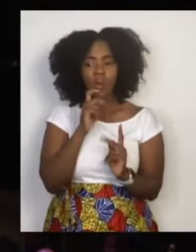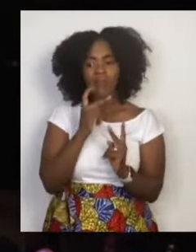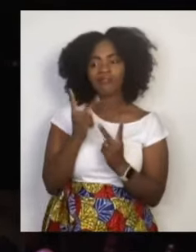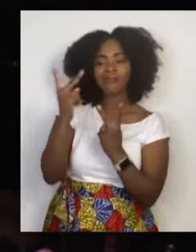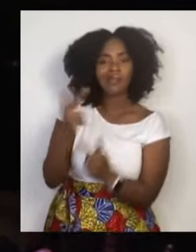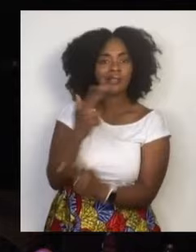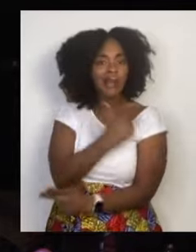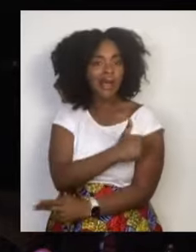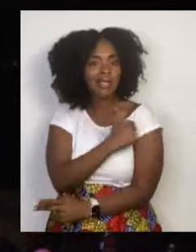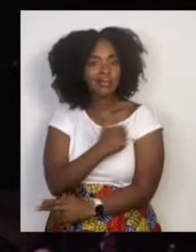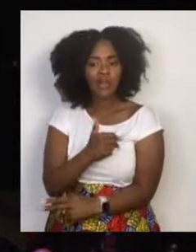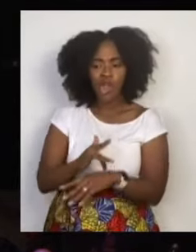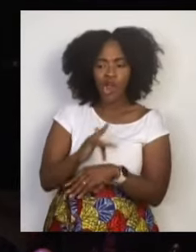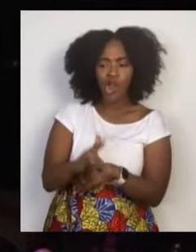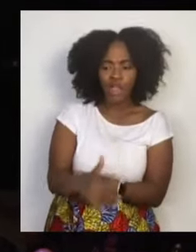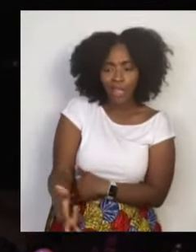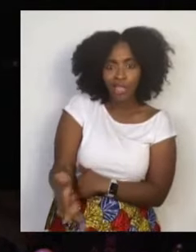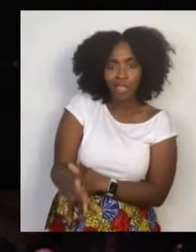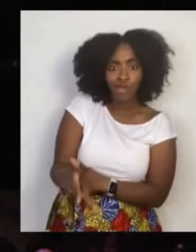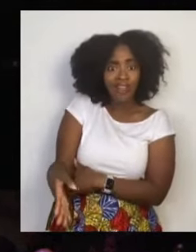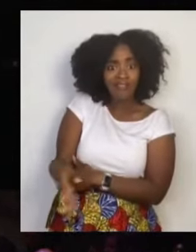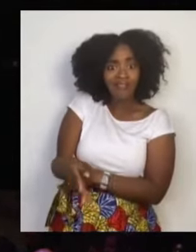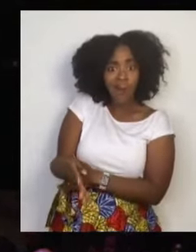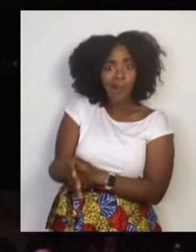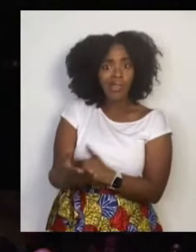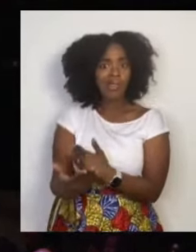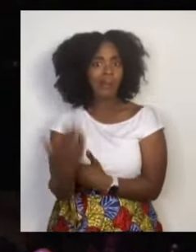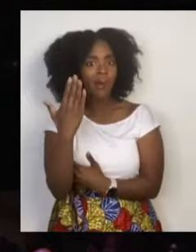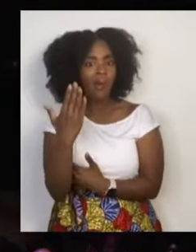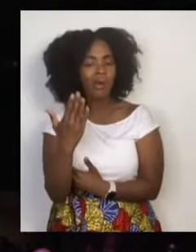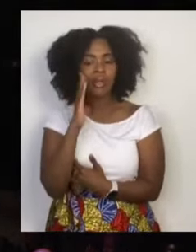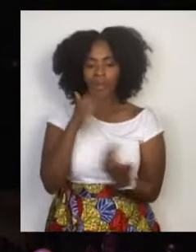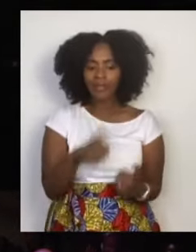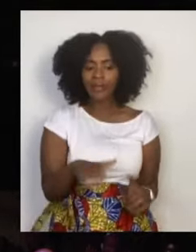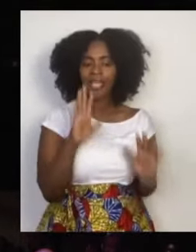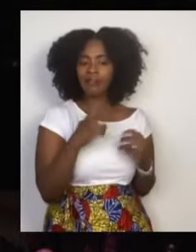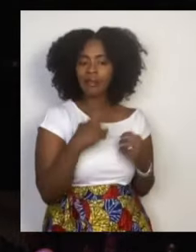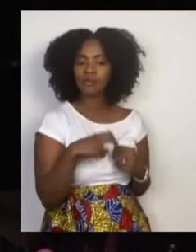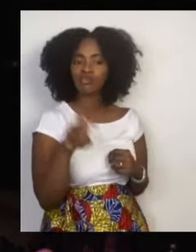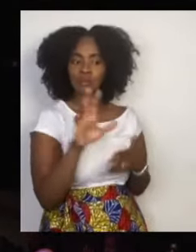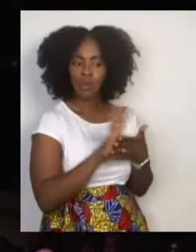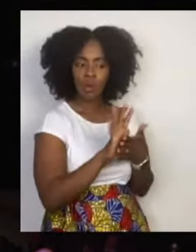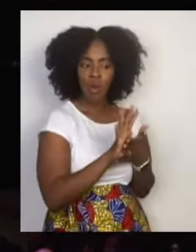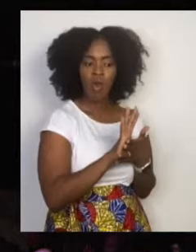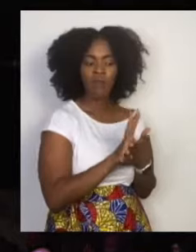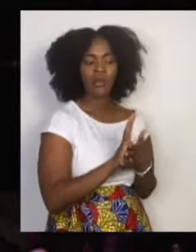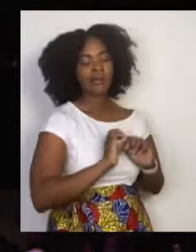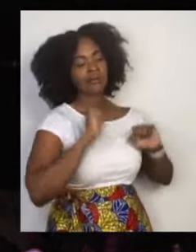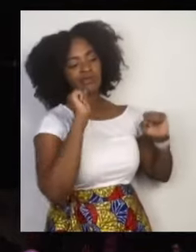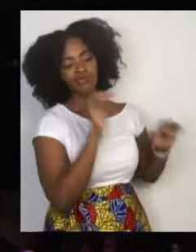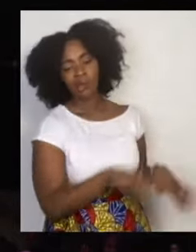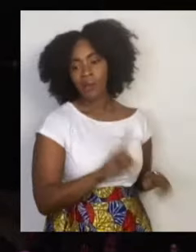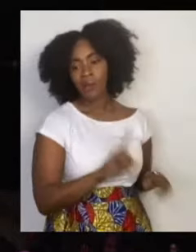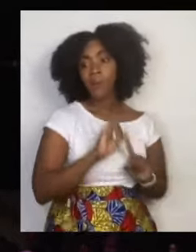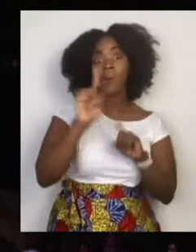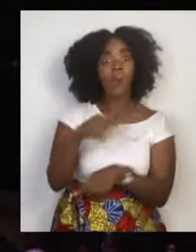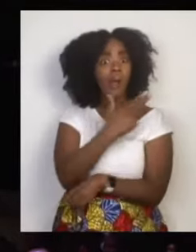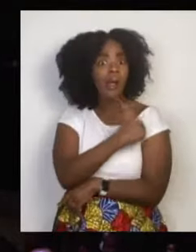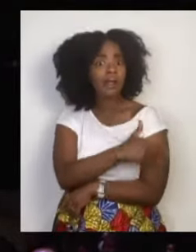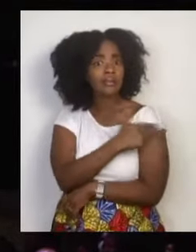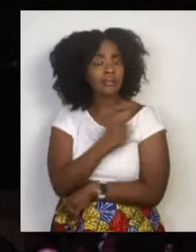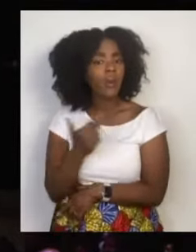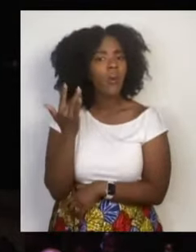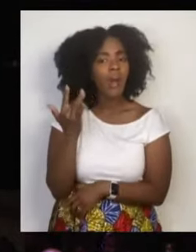give up a trip to the movie to go to the hospital to make sure someone understands they're cared for. These are the ones who go to